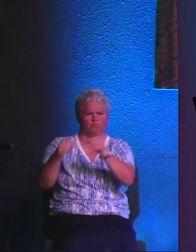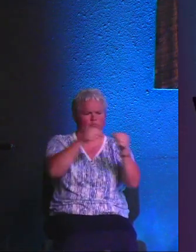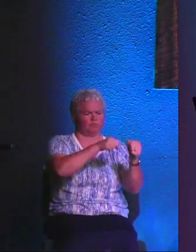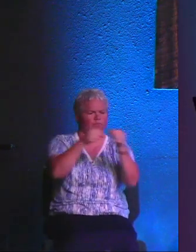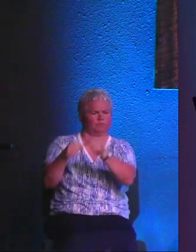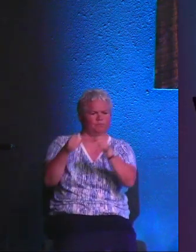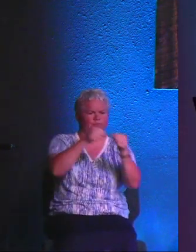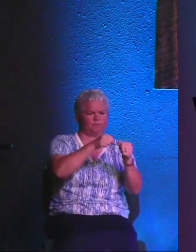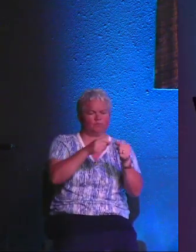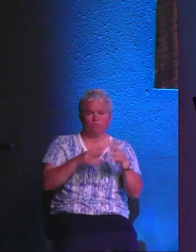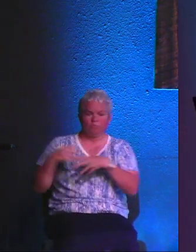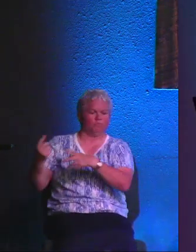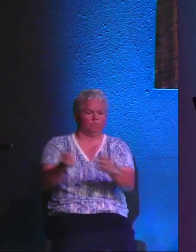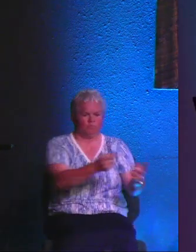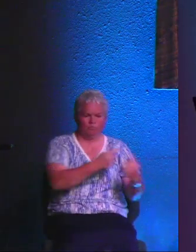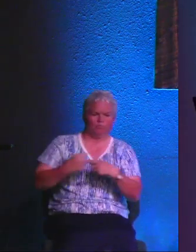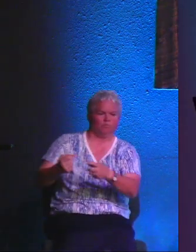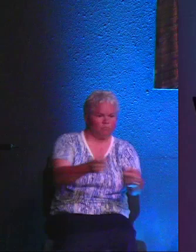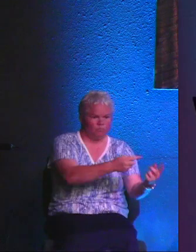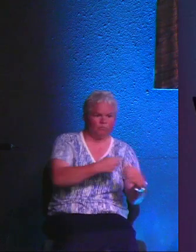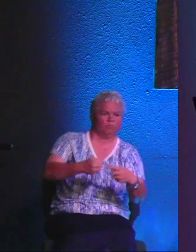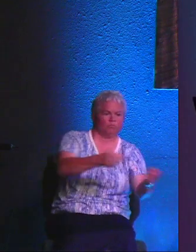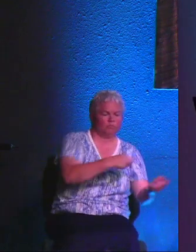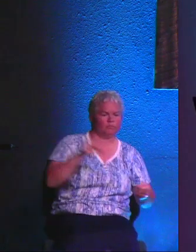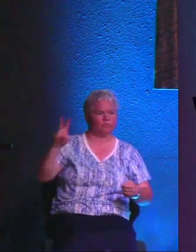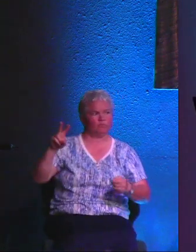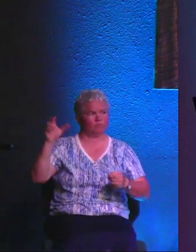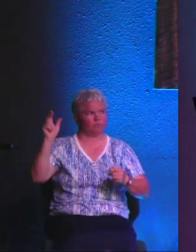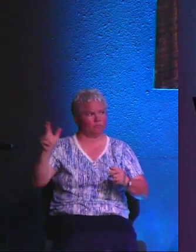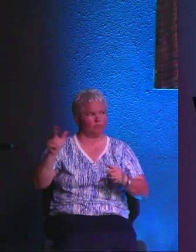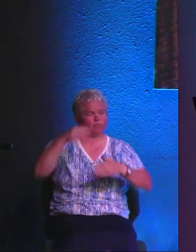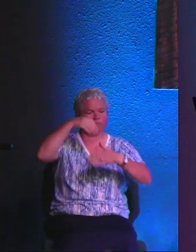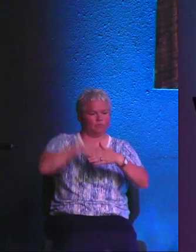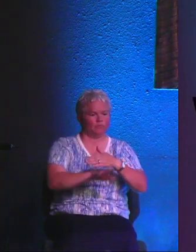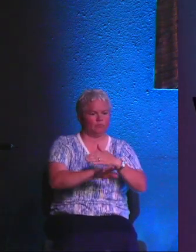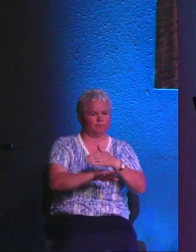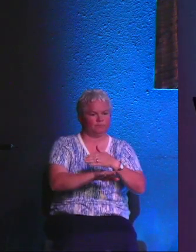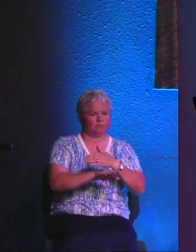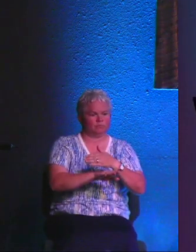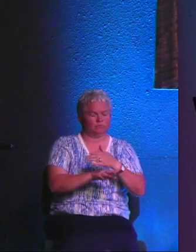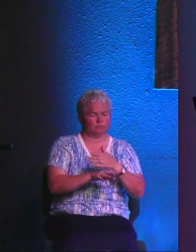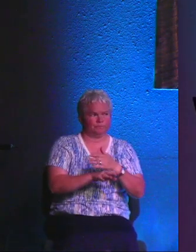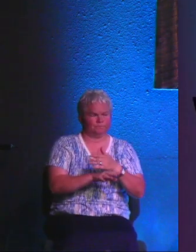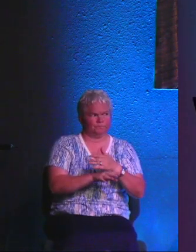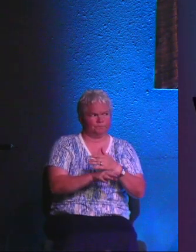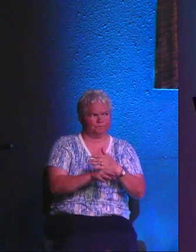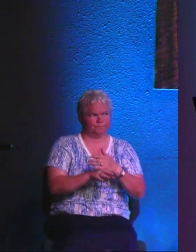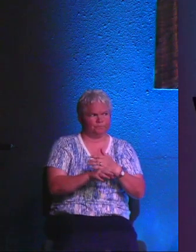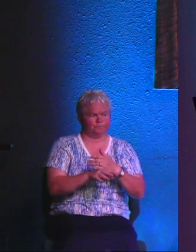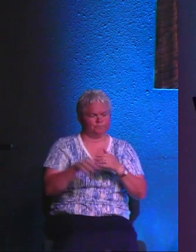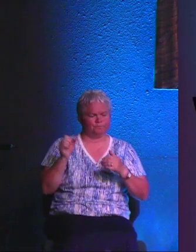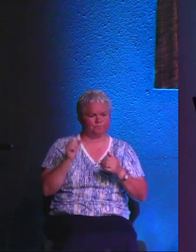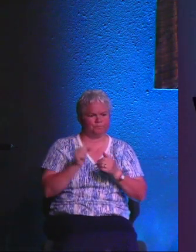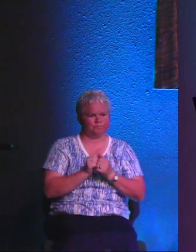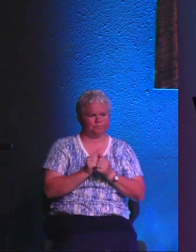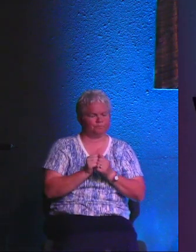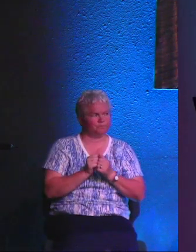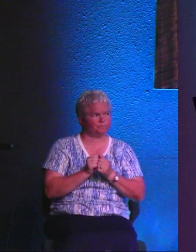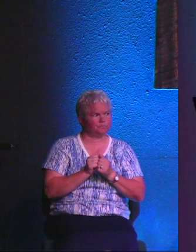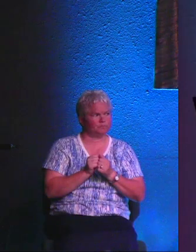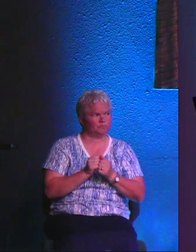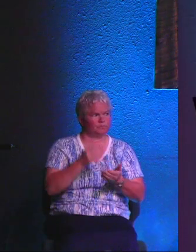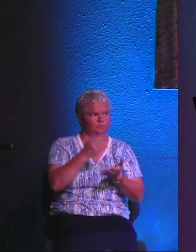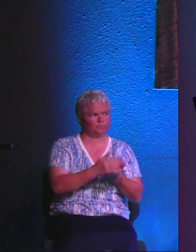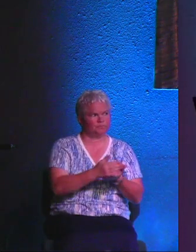continued to spiral out of control, and before my 23rd birthday, I was sexually assaulted several times and learned